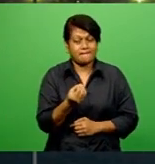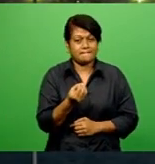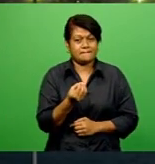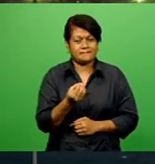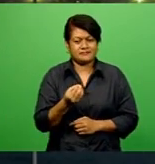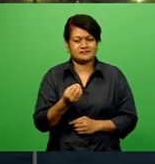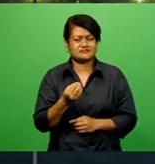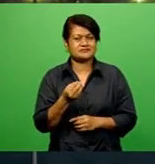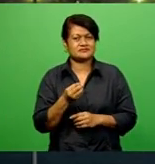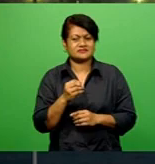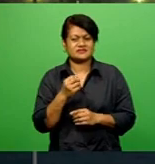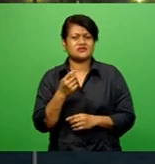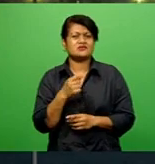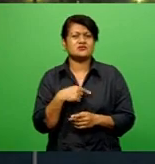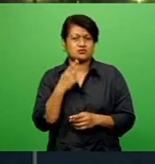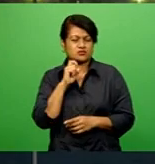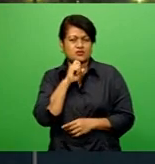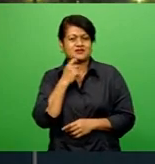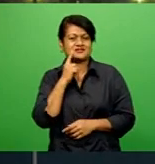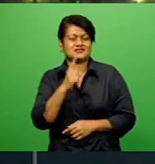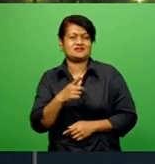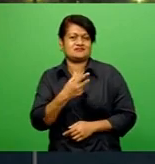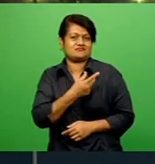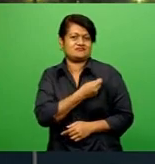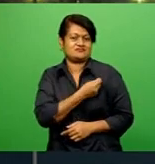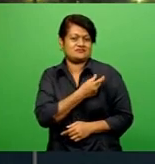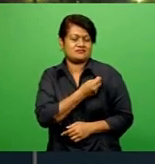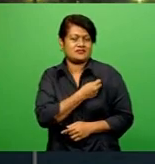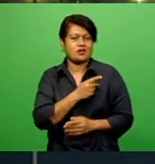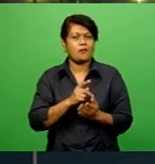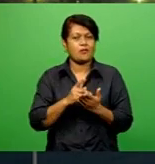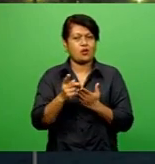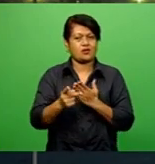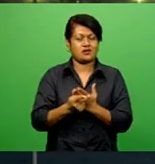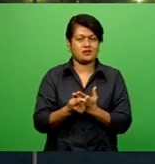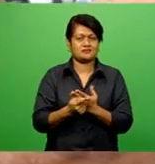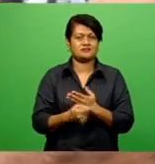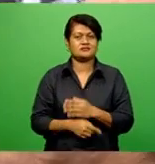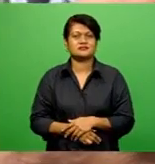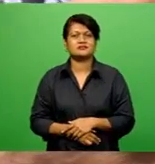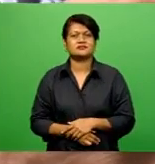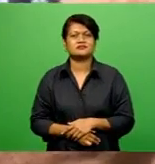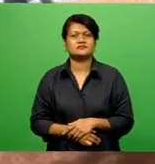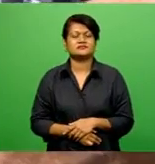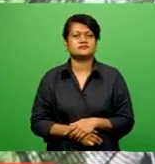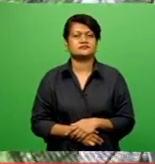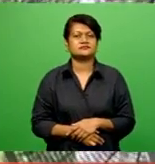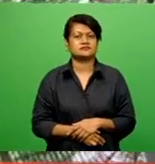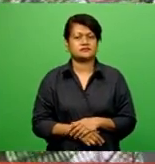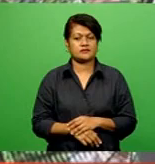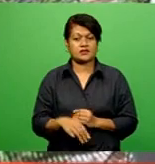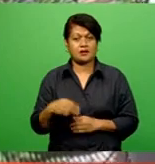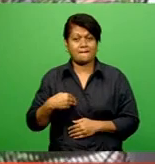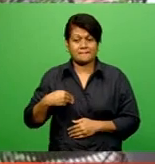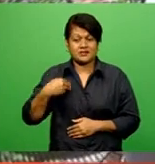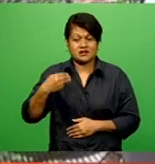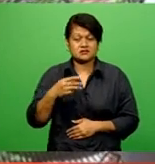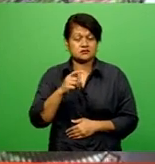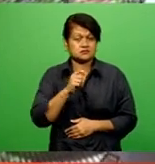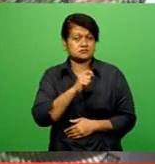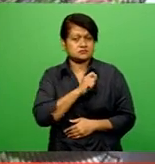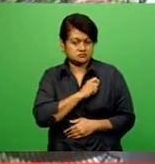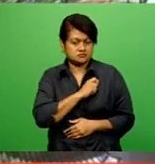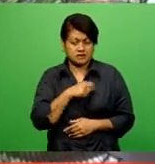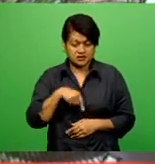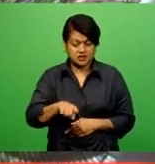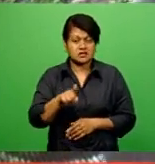similar to the measles immunization program. Kritika Kumar reports. The minister is stressing that this year is the